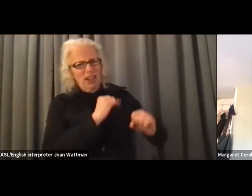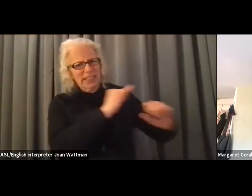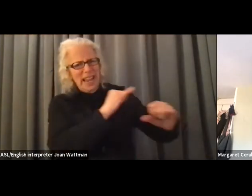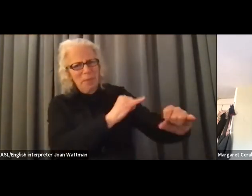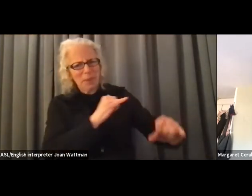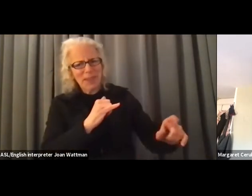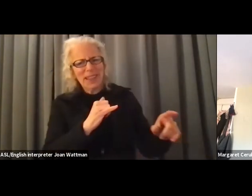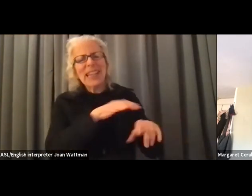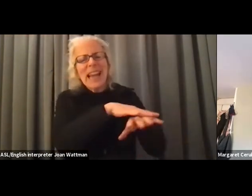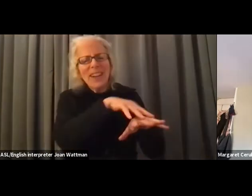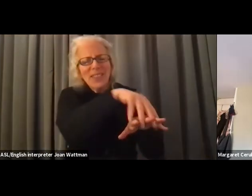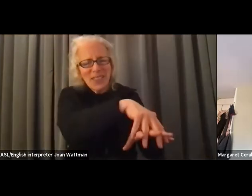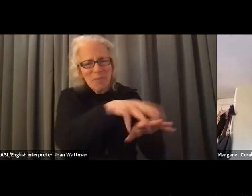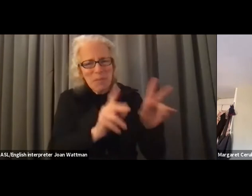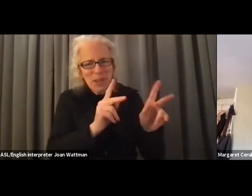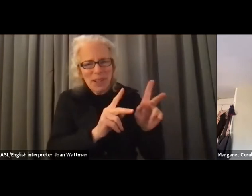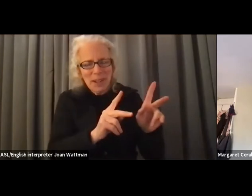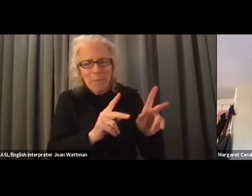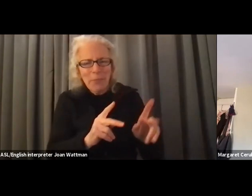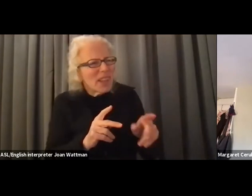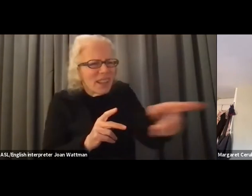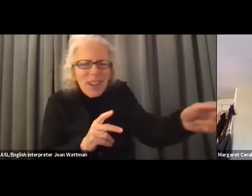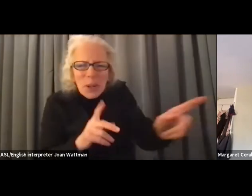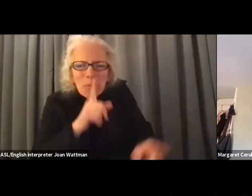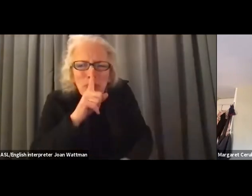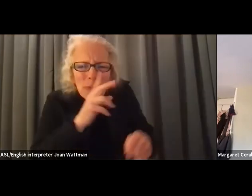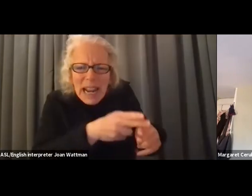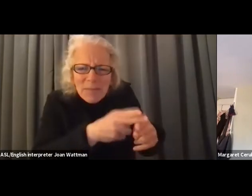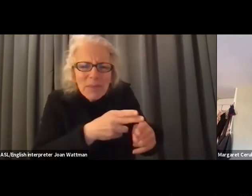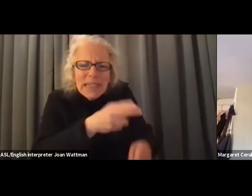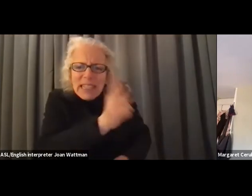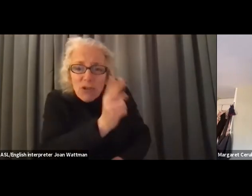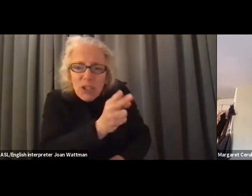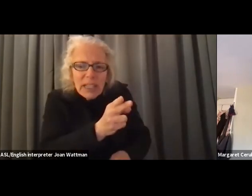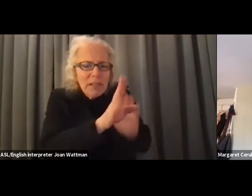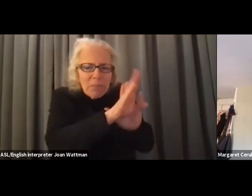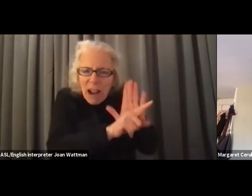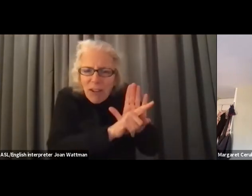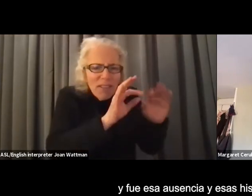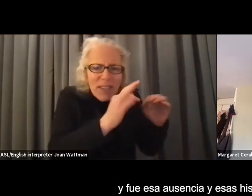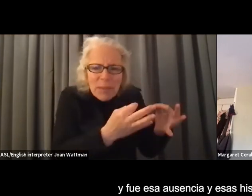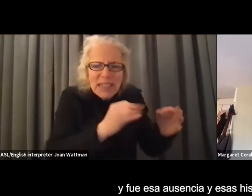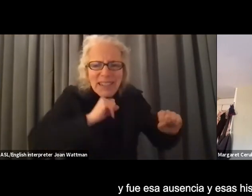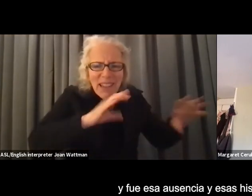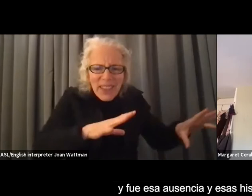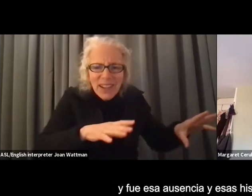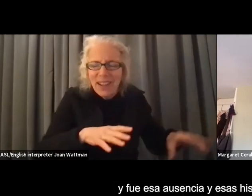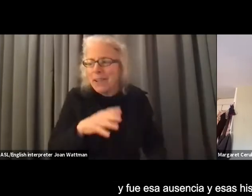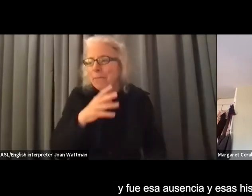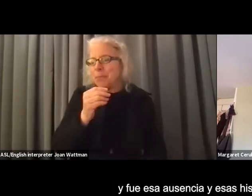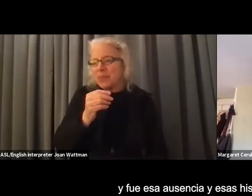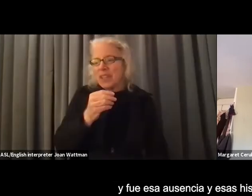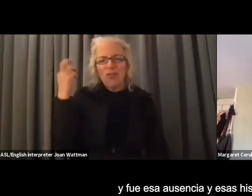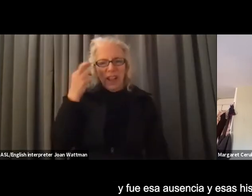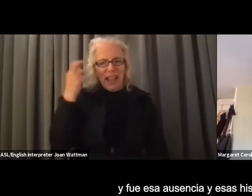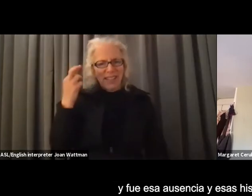Indians, who never had names, never had histories, never had families. And it was that